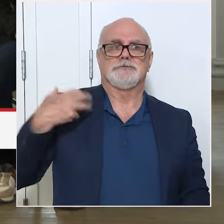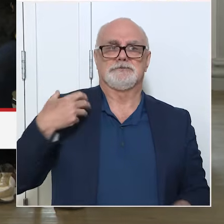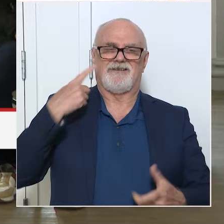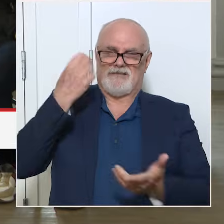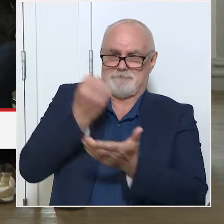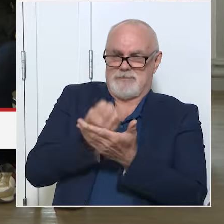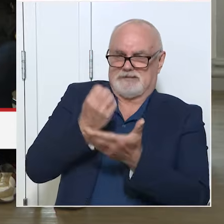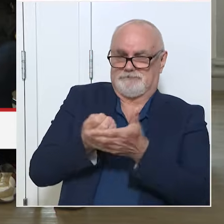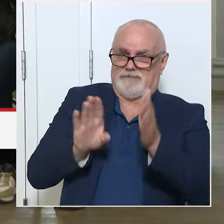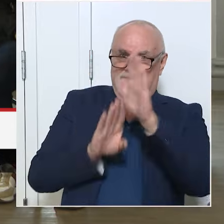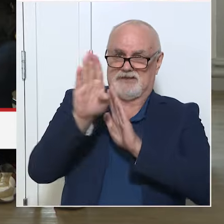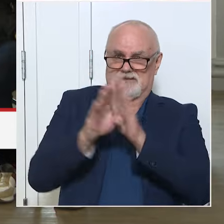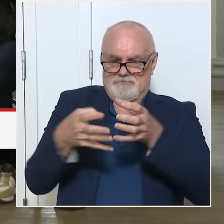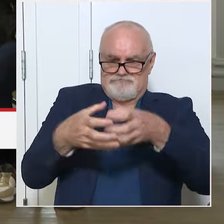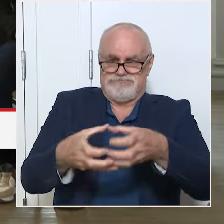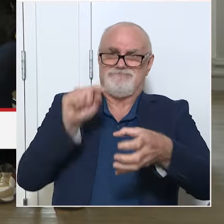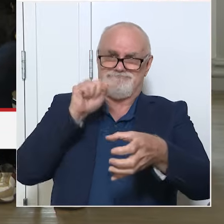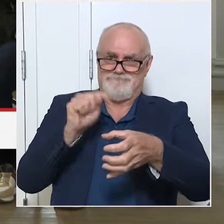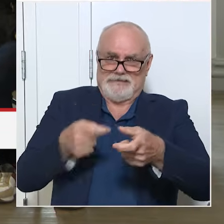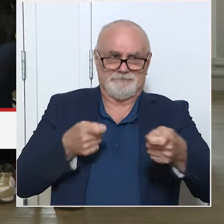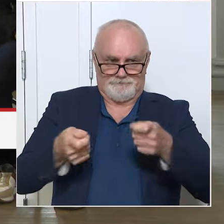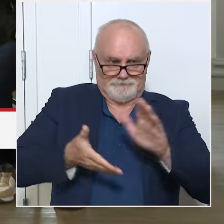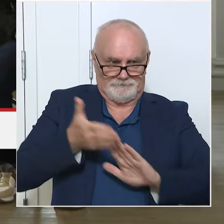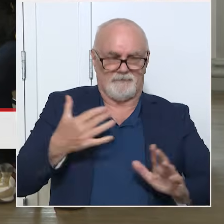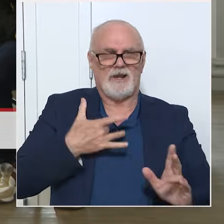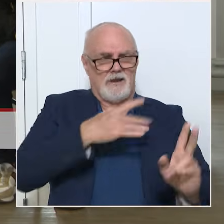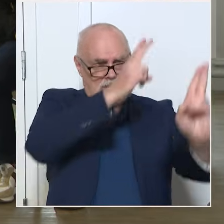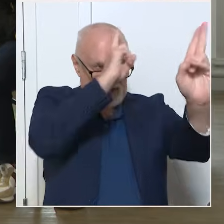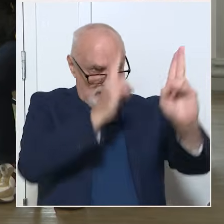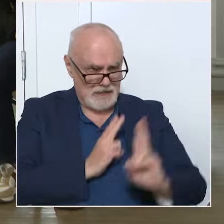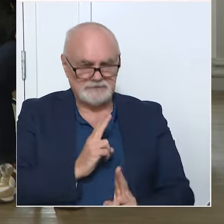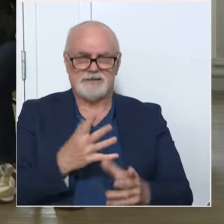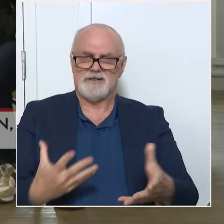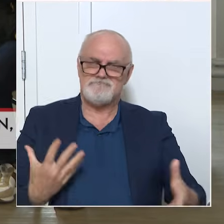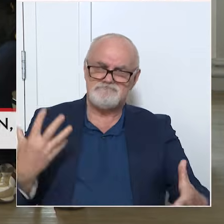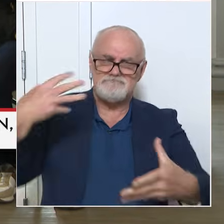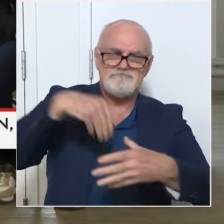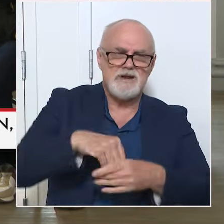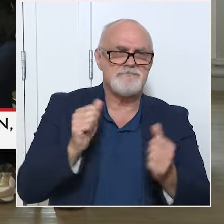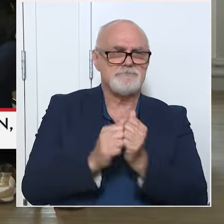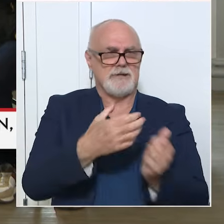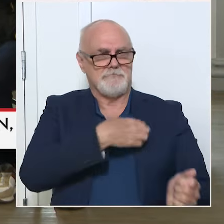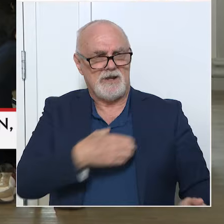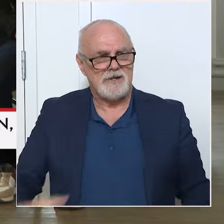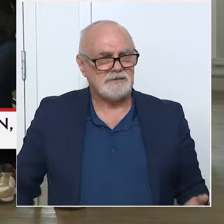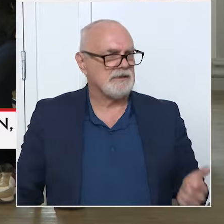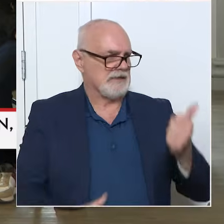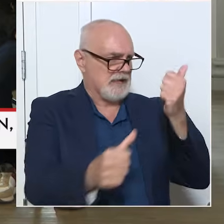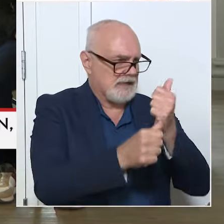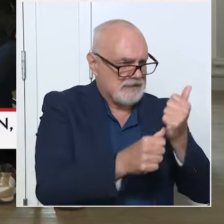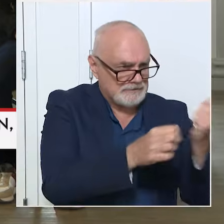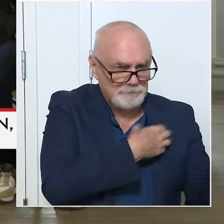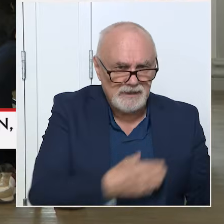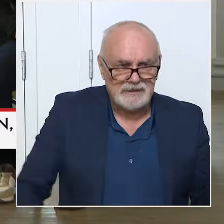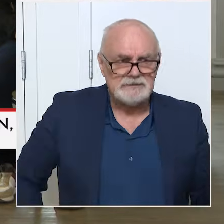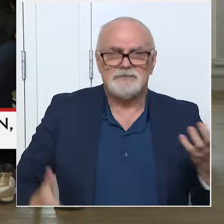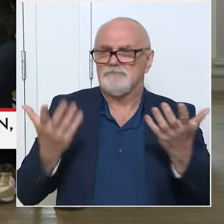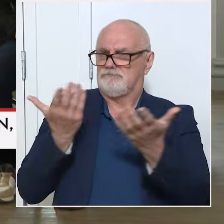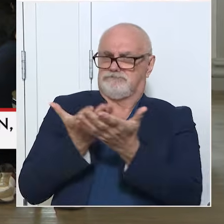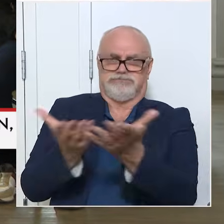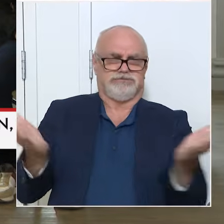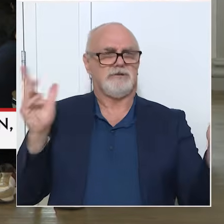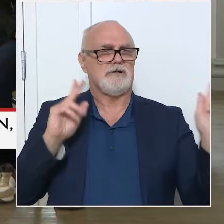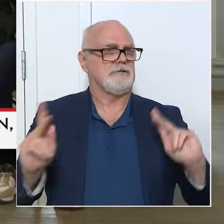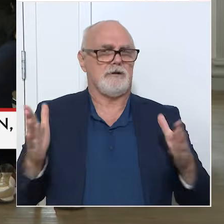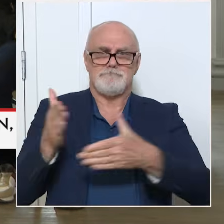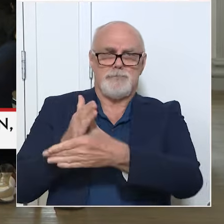indeed an honor to be with you all today to join Mayor Bowser and Deputy Mayor Nina Albert and so many of our partners in the